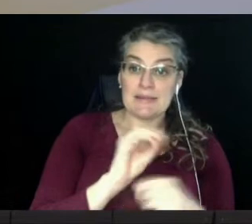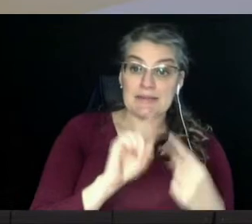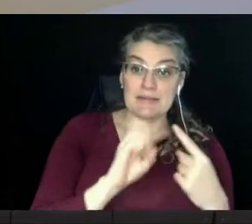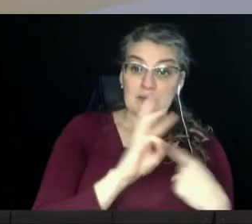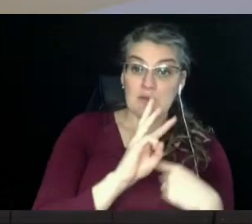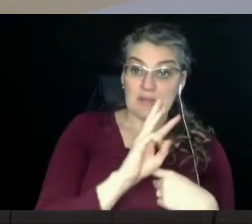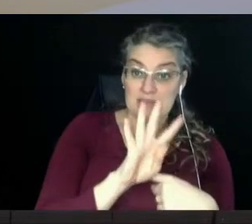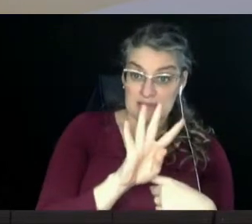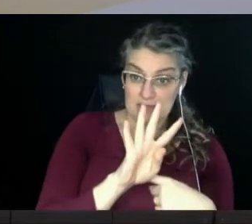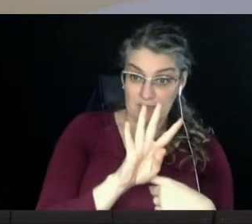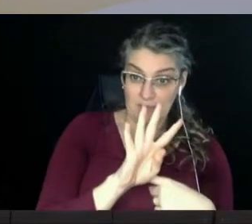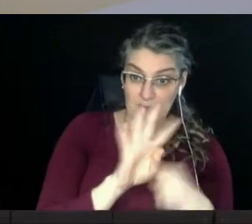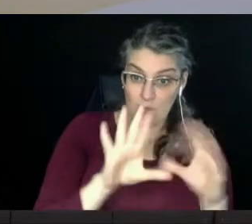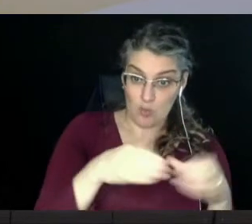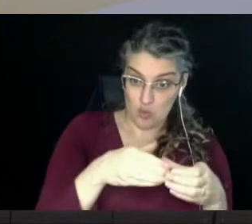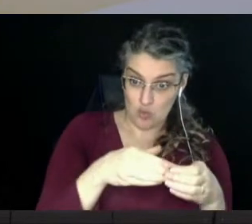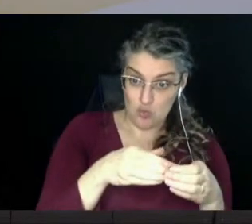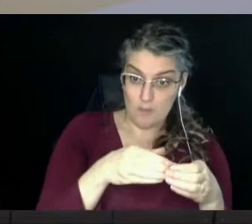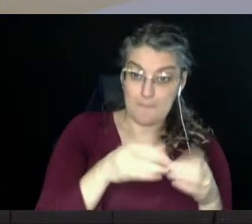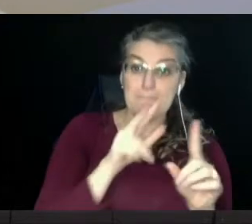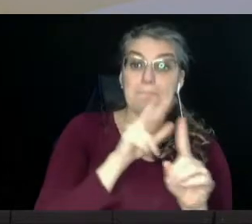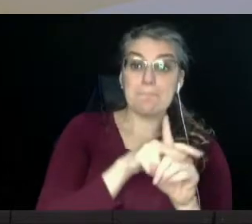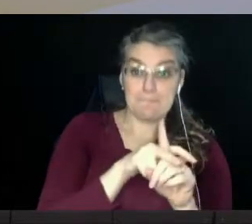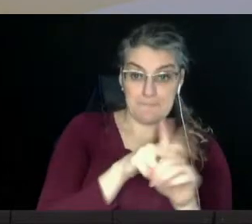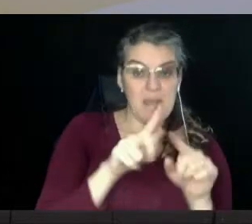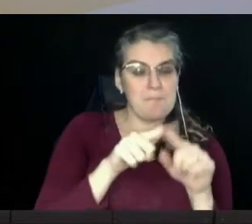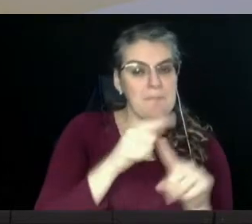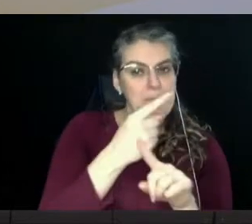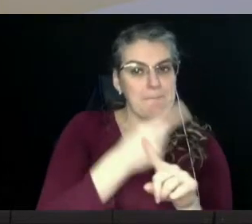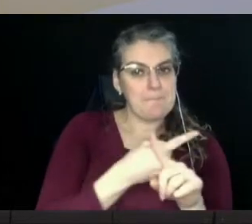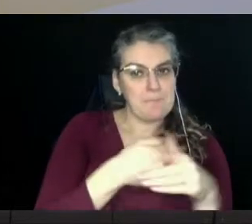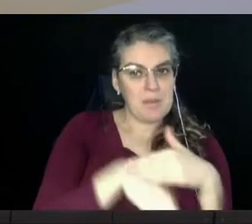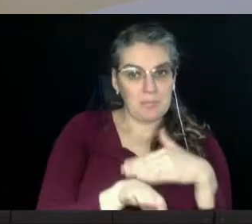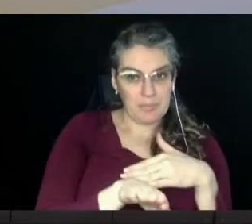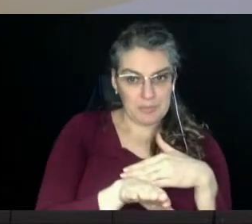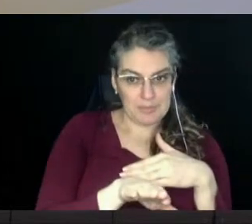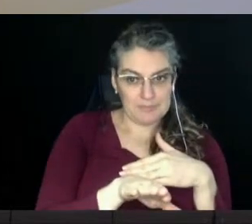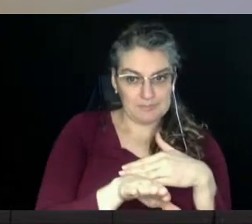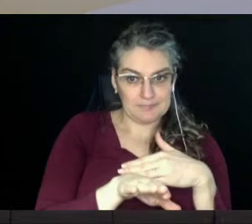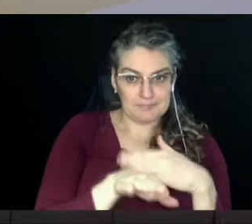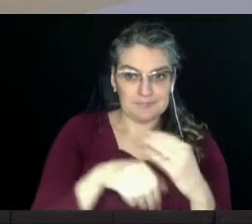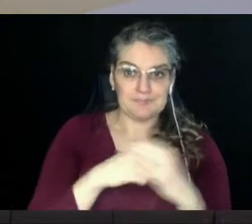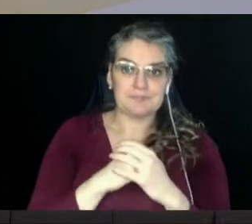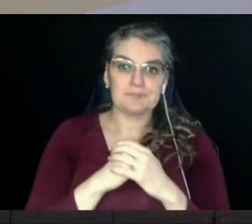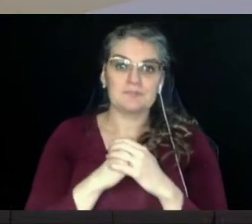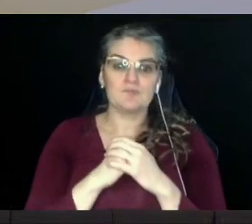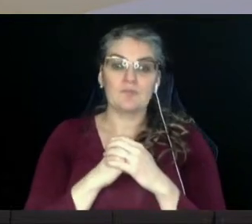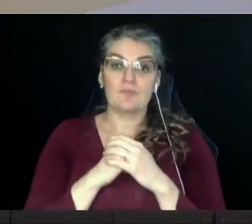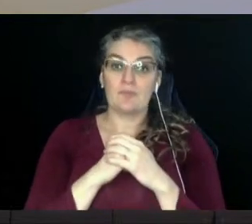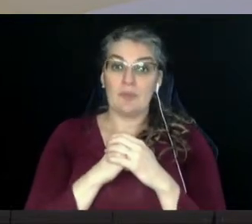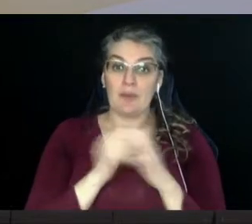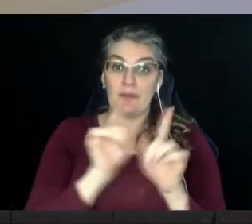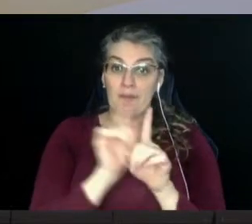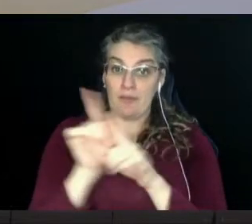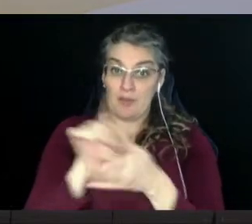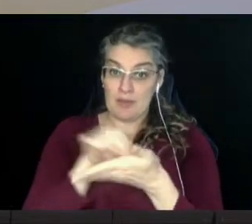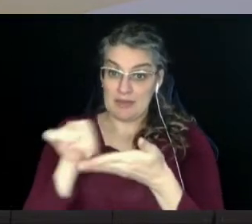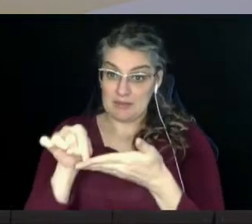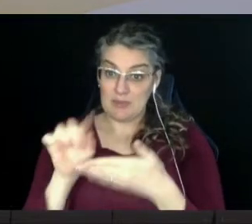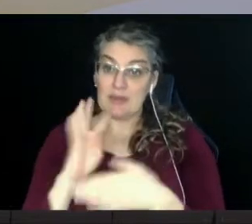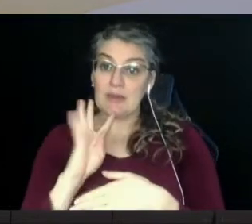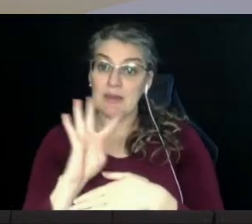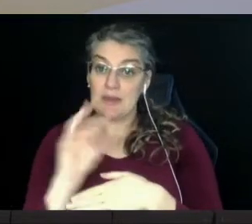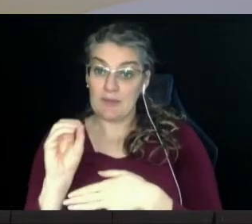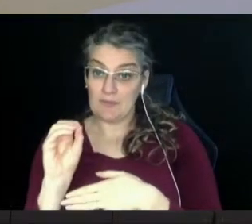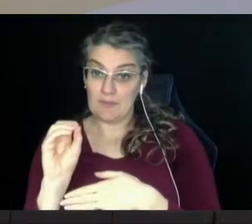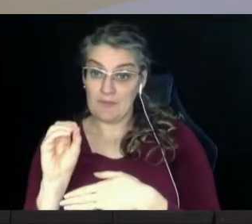appointments based on the month that they were born. As well this week, those age 40 to 59